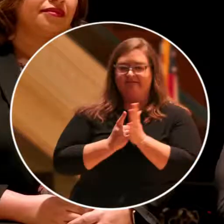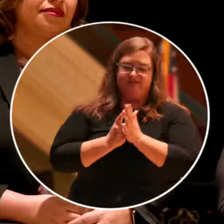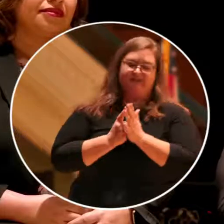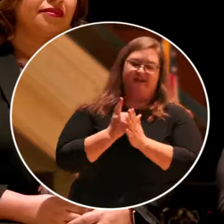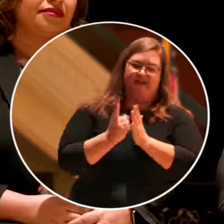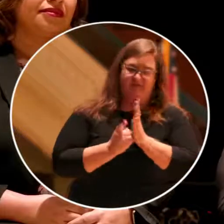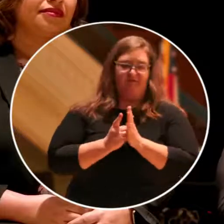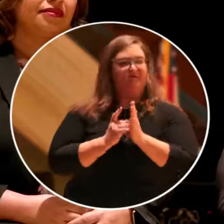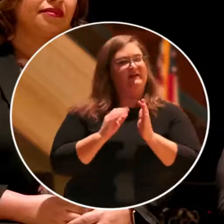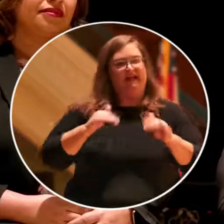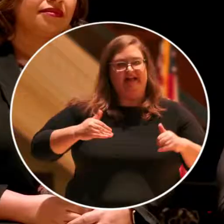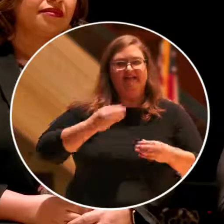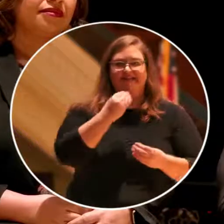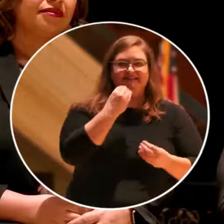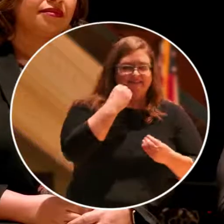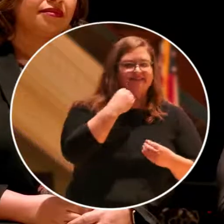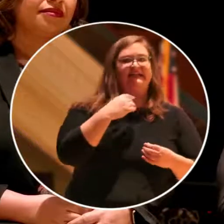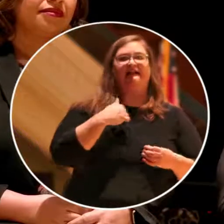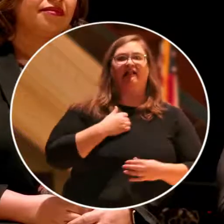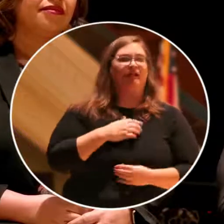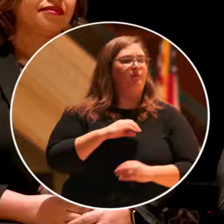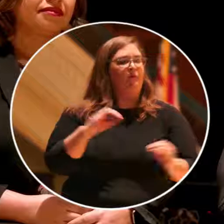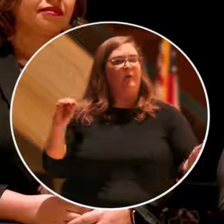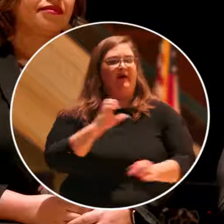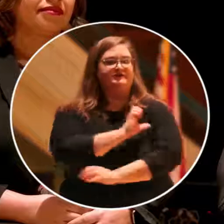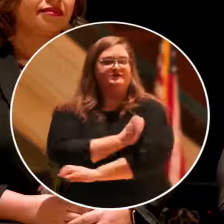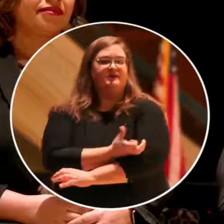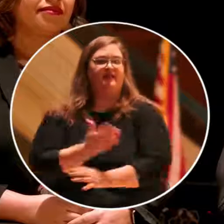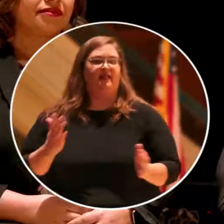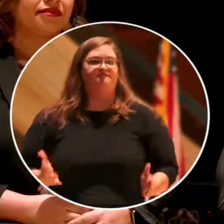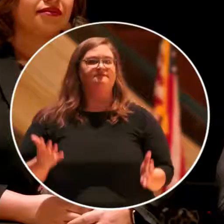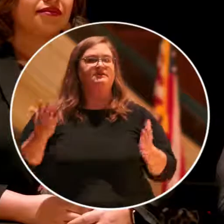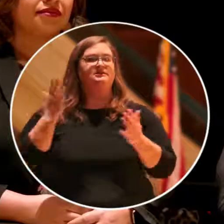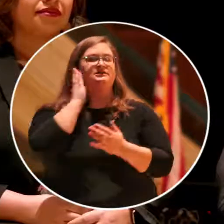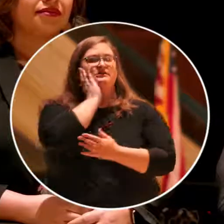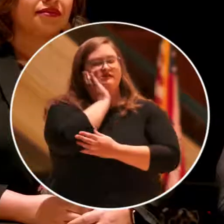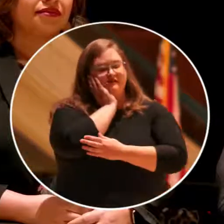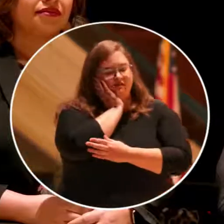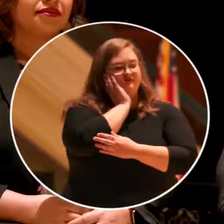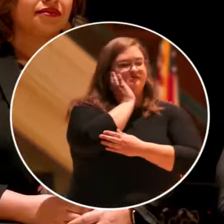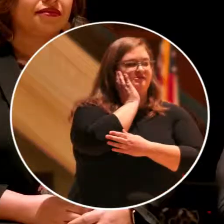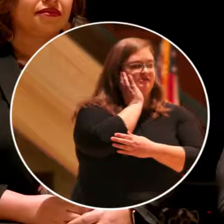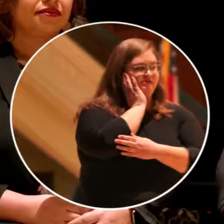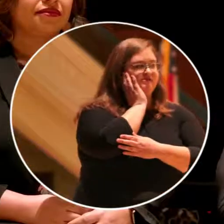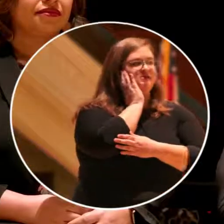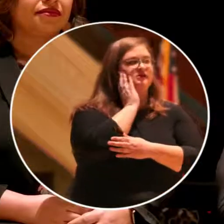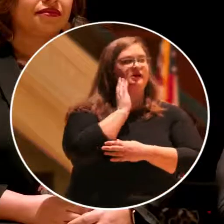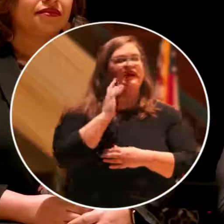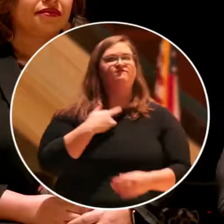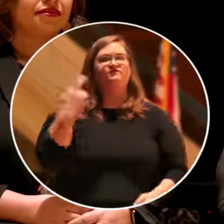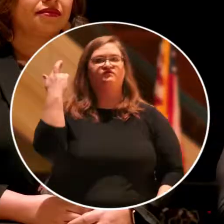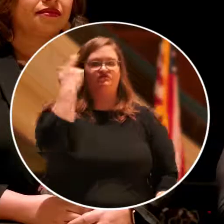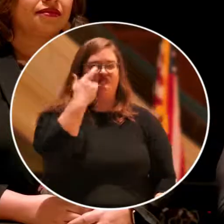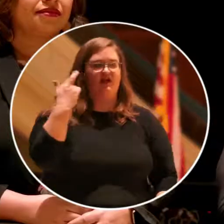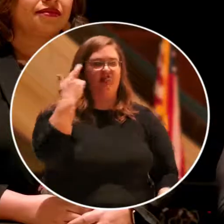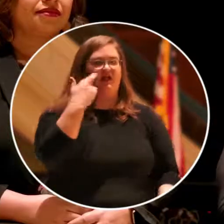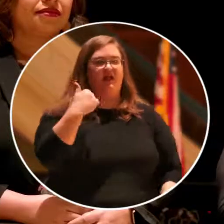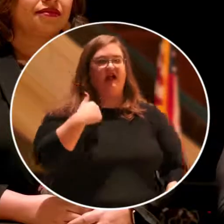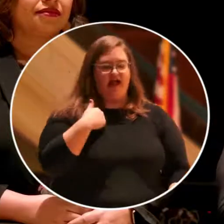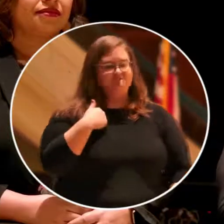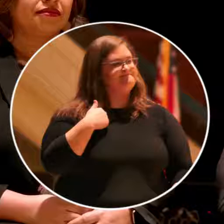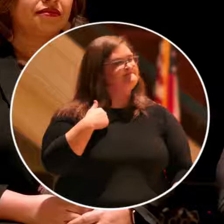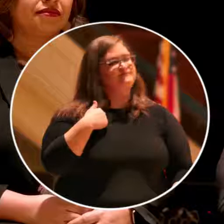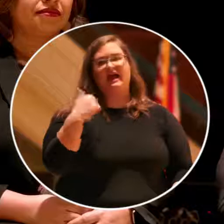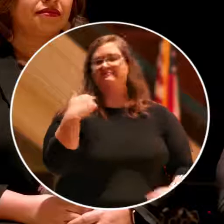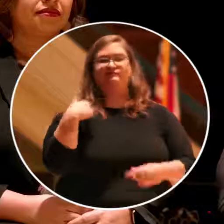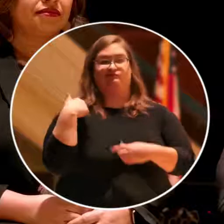not eating, I had no energy left for pushing. And I realized in that moment something that I've said to myself 1,000 times since